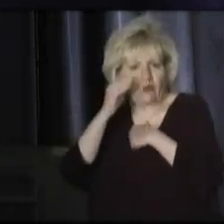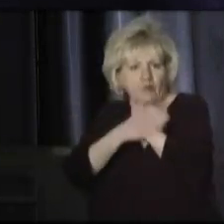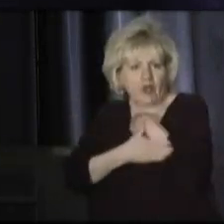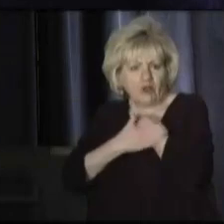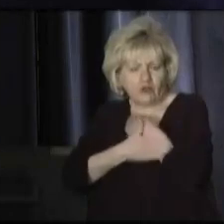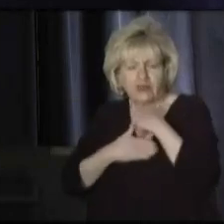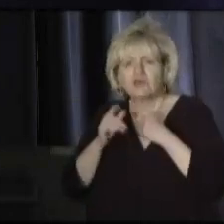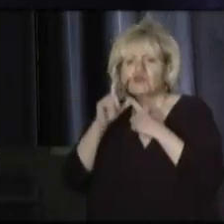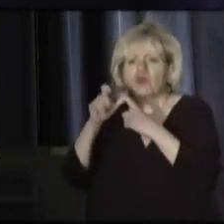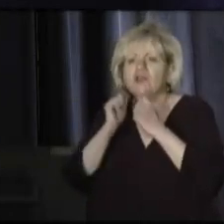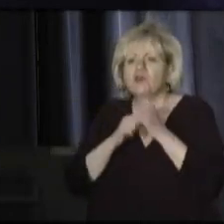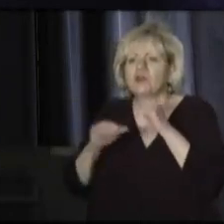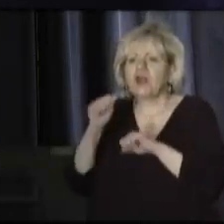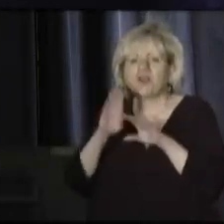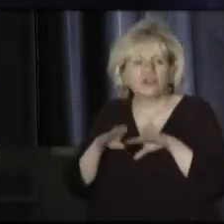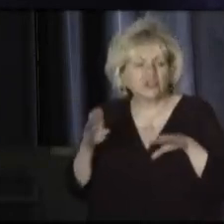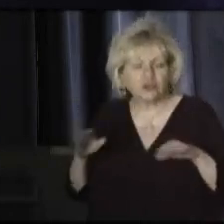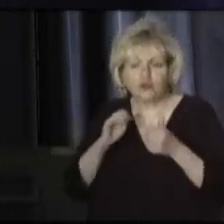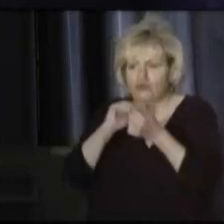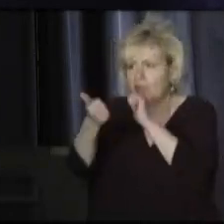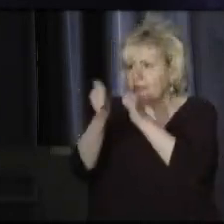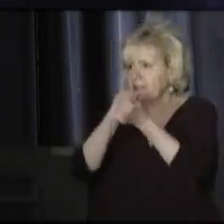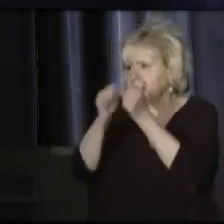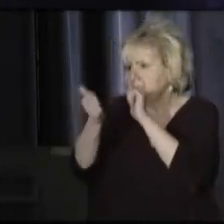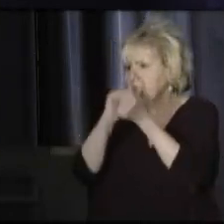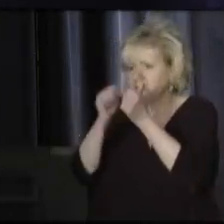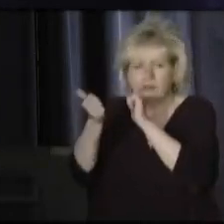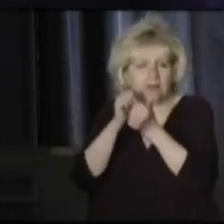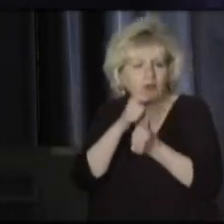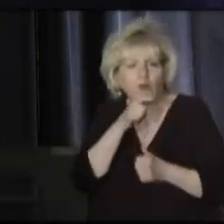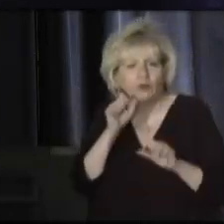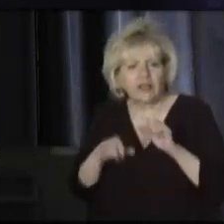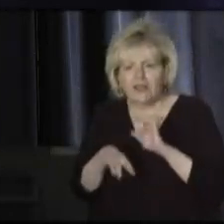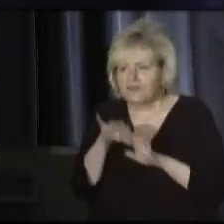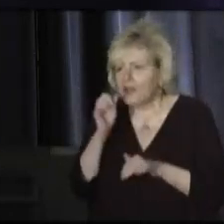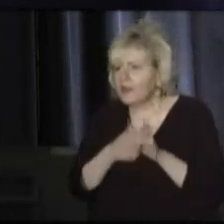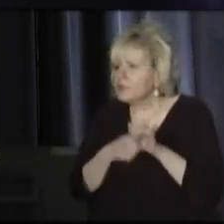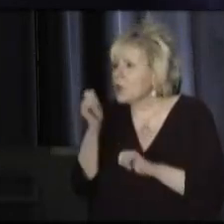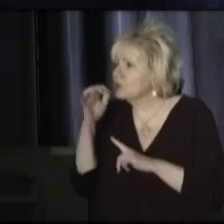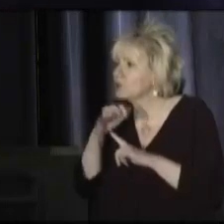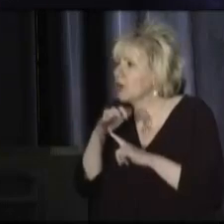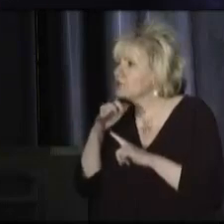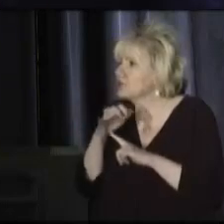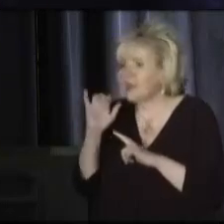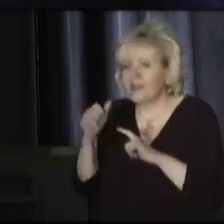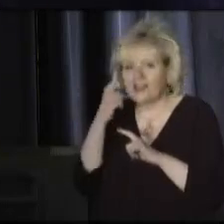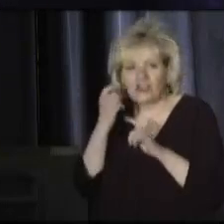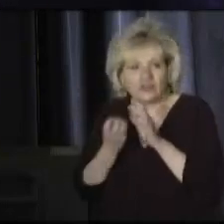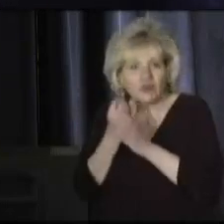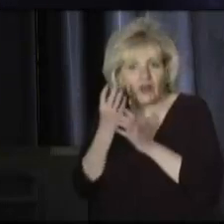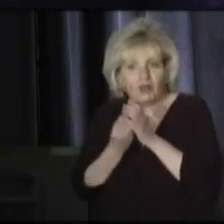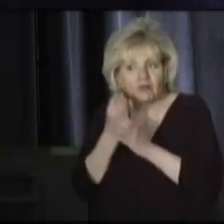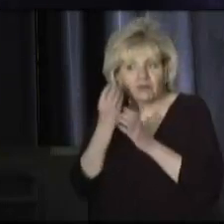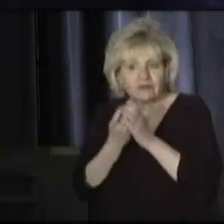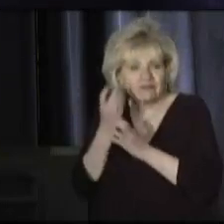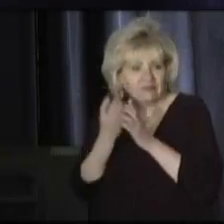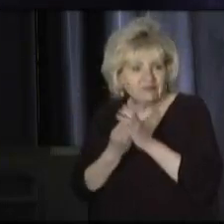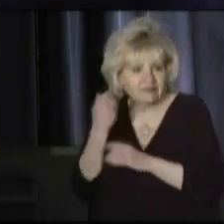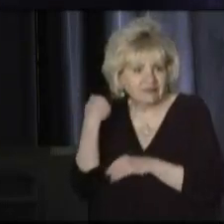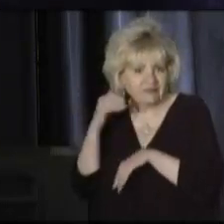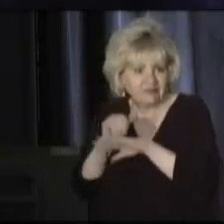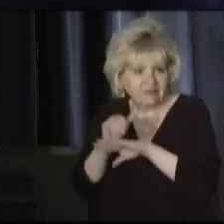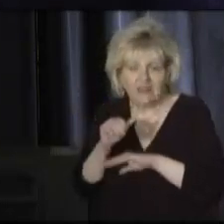wood stove. Reading My Turn turned on tremors so severe I often couldn't steady my vision. My